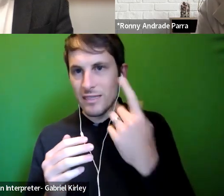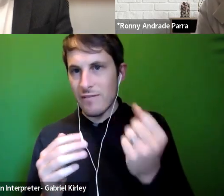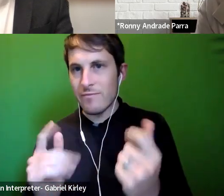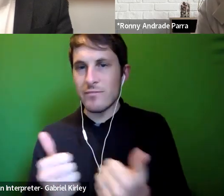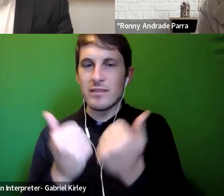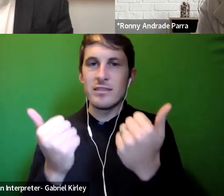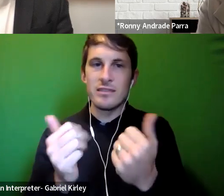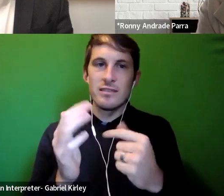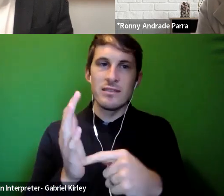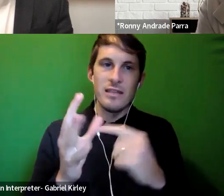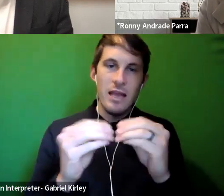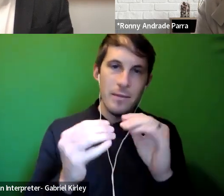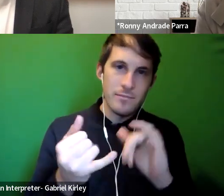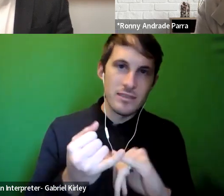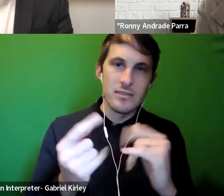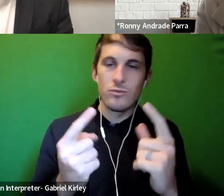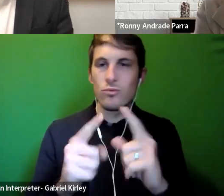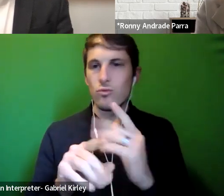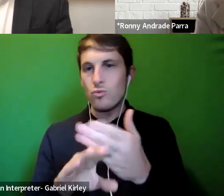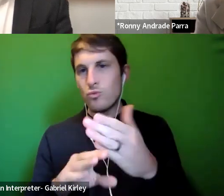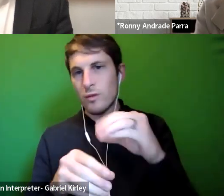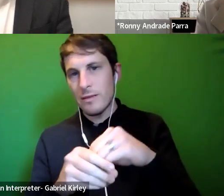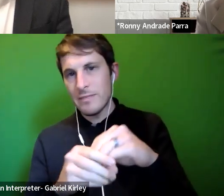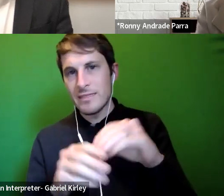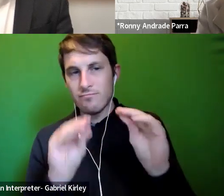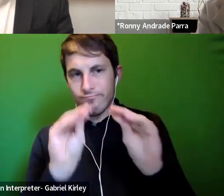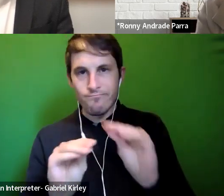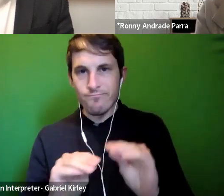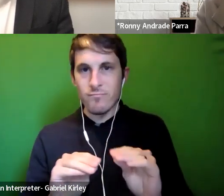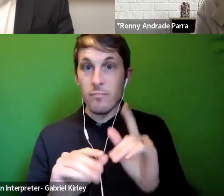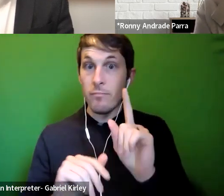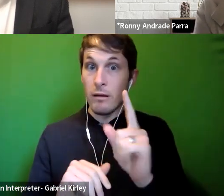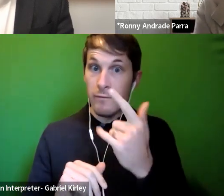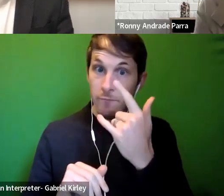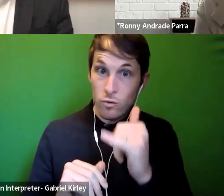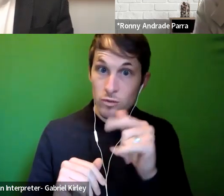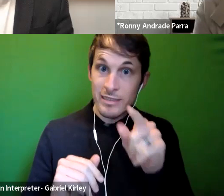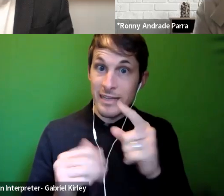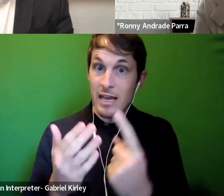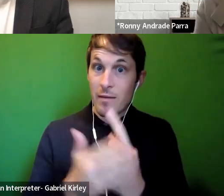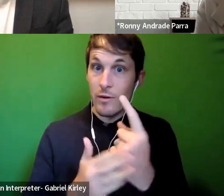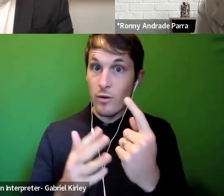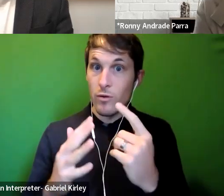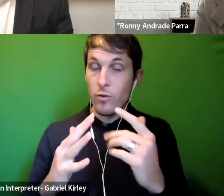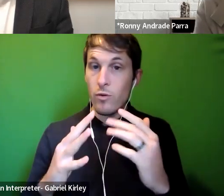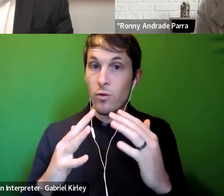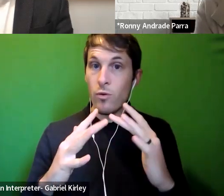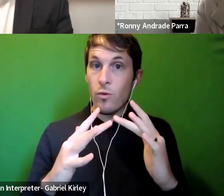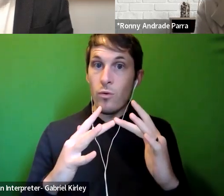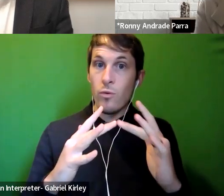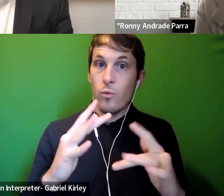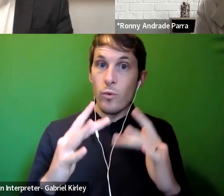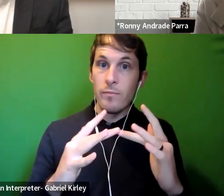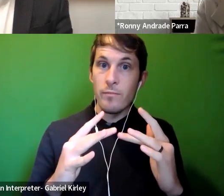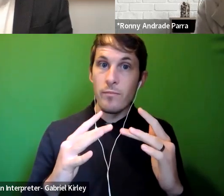lots of interactive and new elements on the web. And unfortunately, when that transition happened from Web